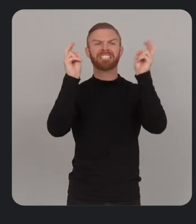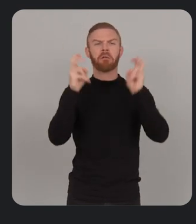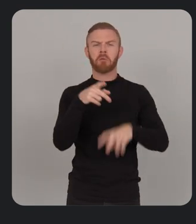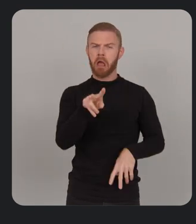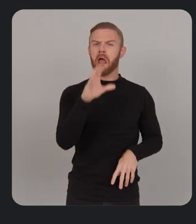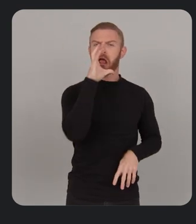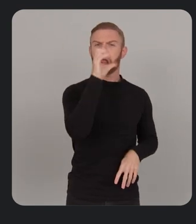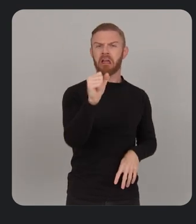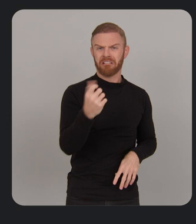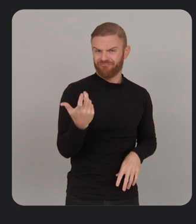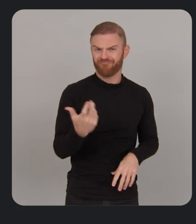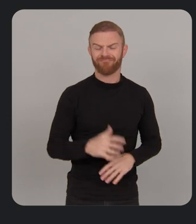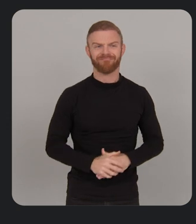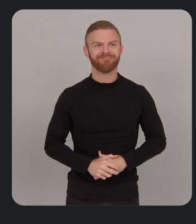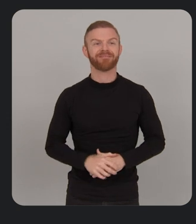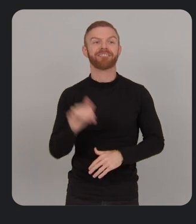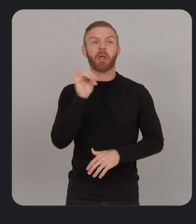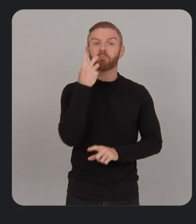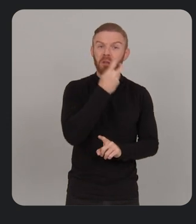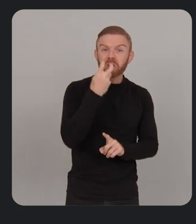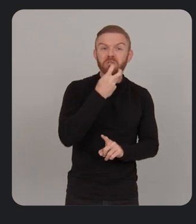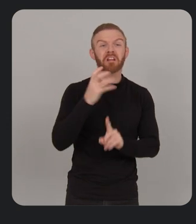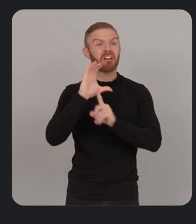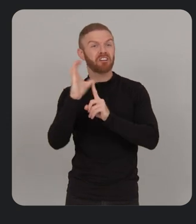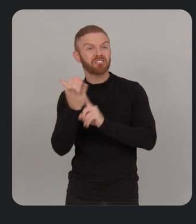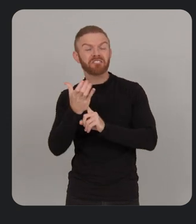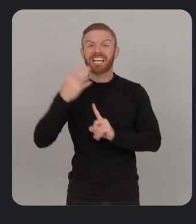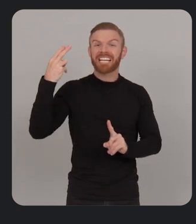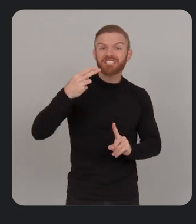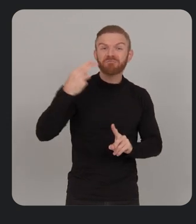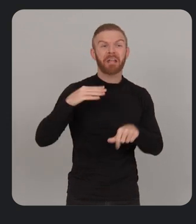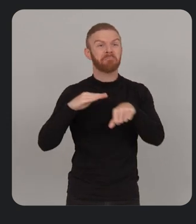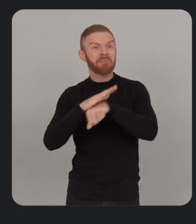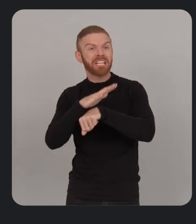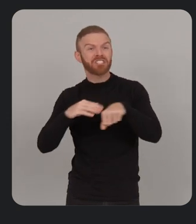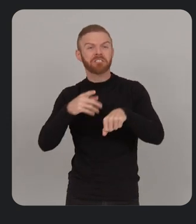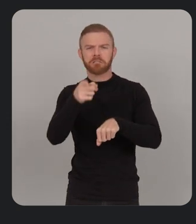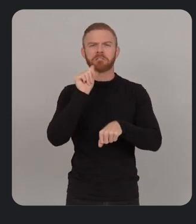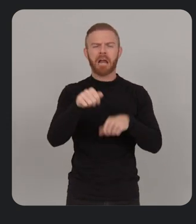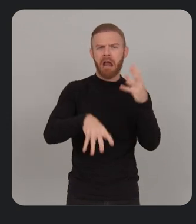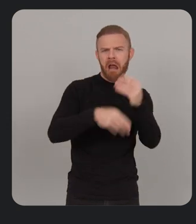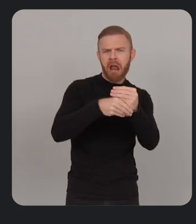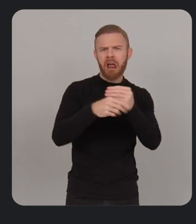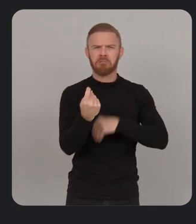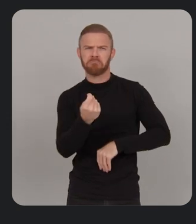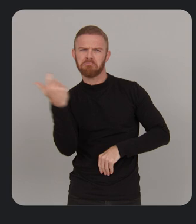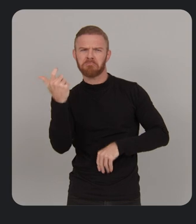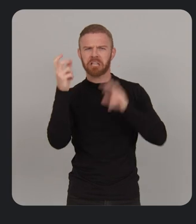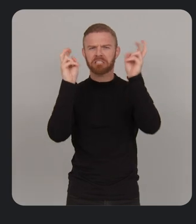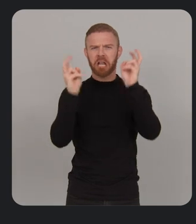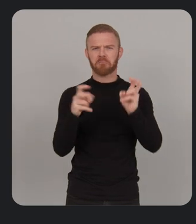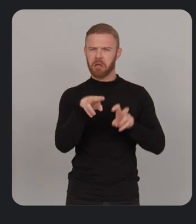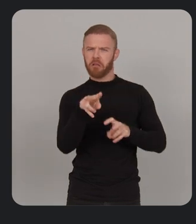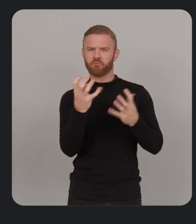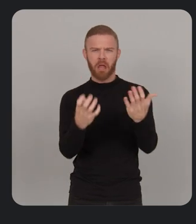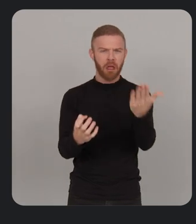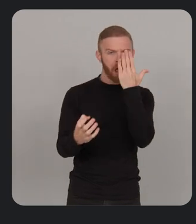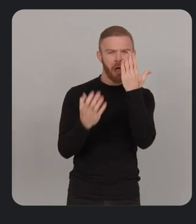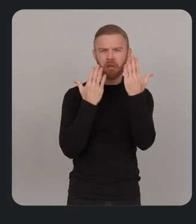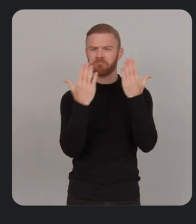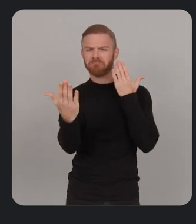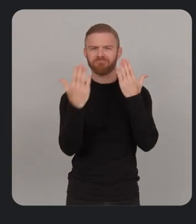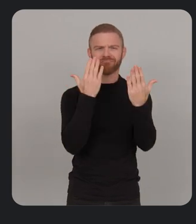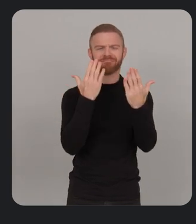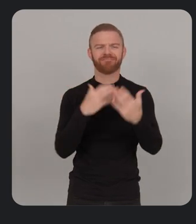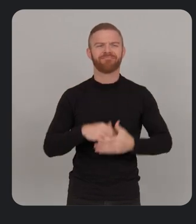Like pronunciation, culture, history, beaches, and you can add or remove topics when you want to